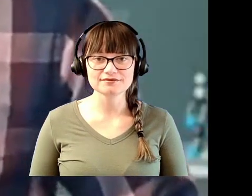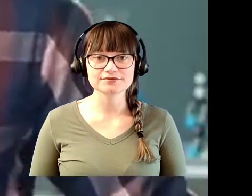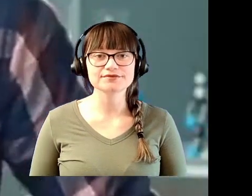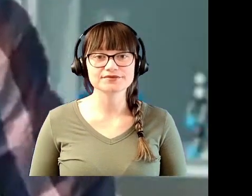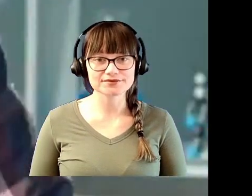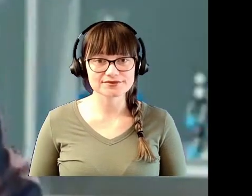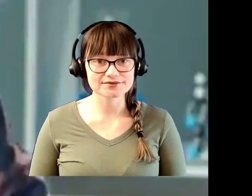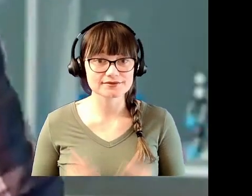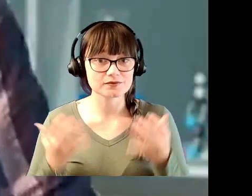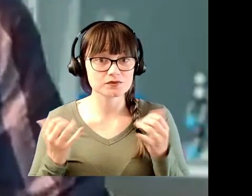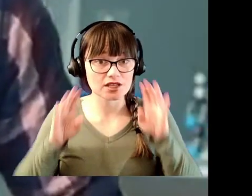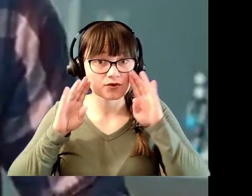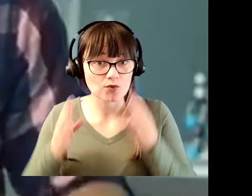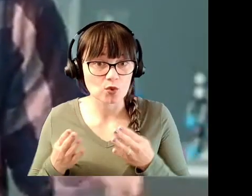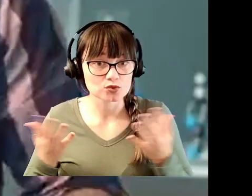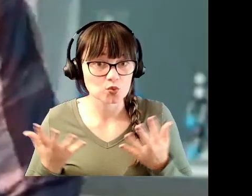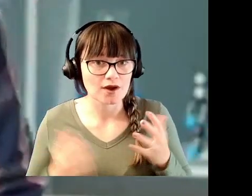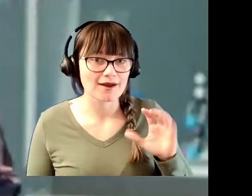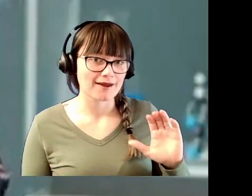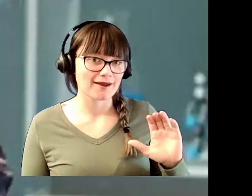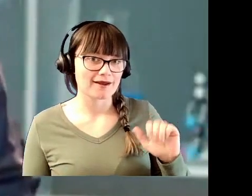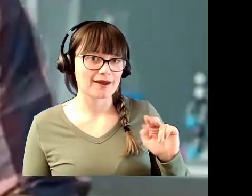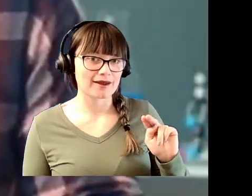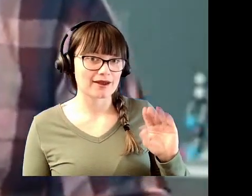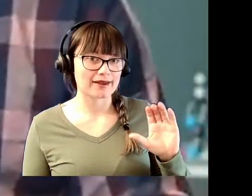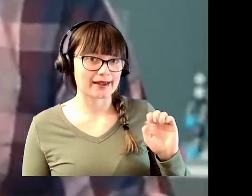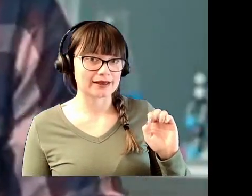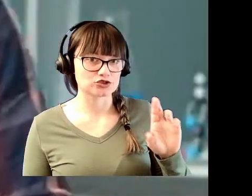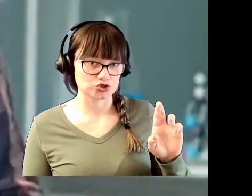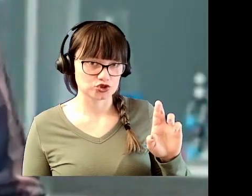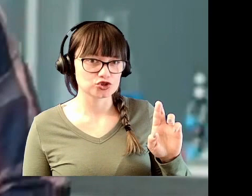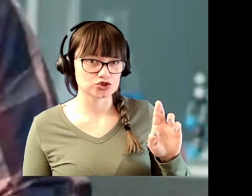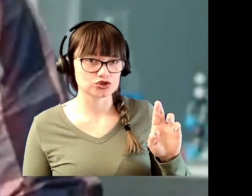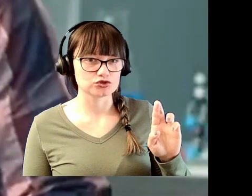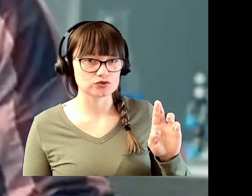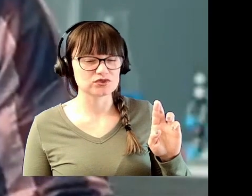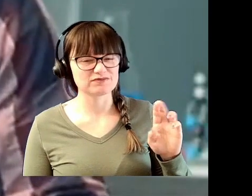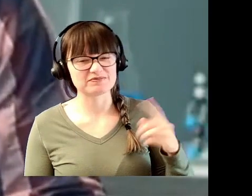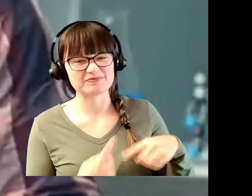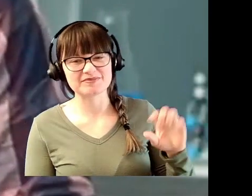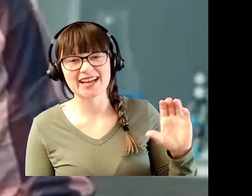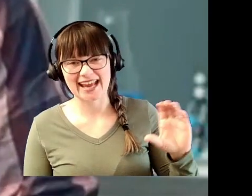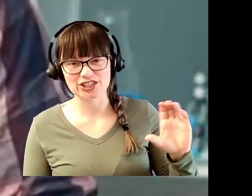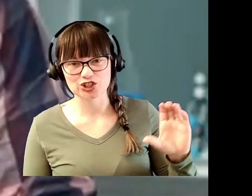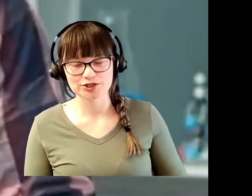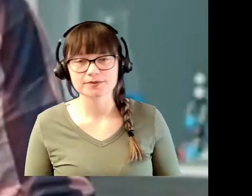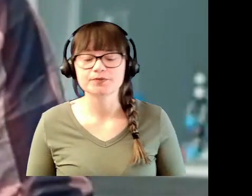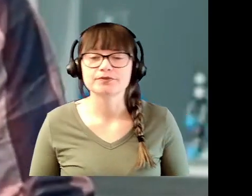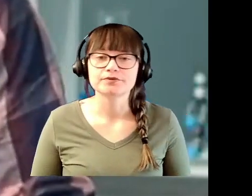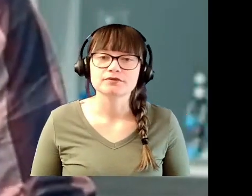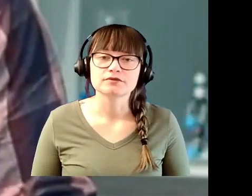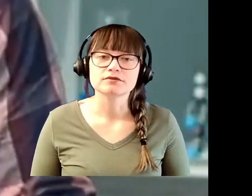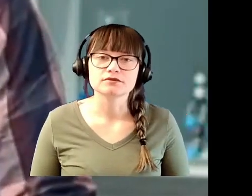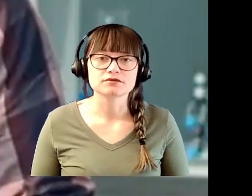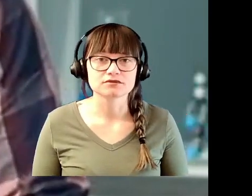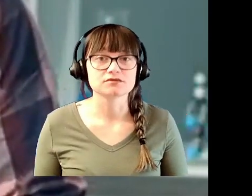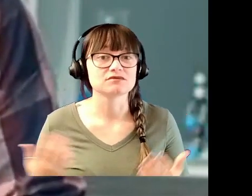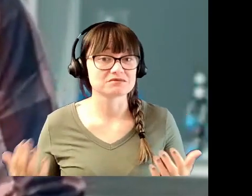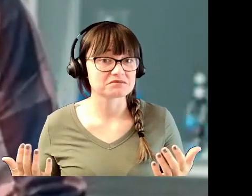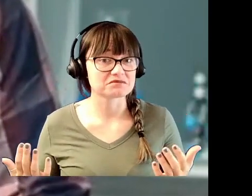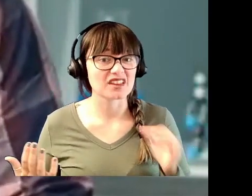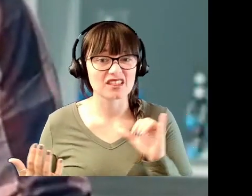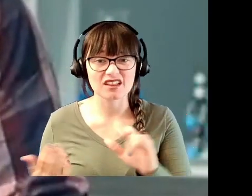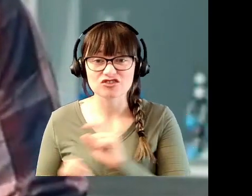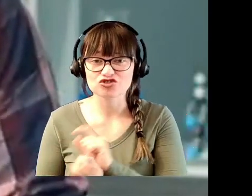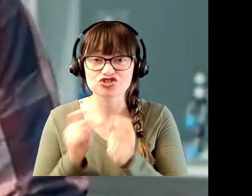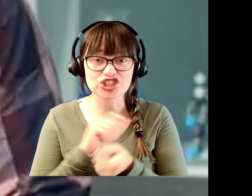Today we're going to be talking about cancer. And cancer is caused by a change in the DNA or